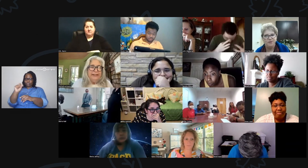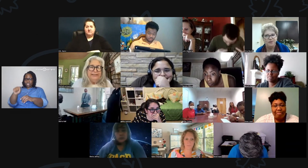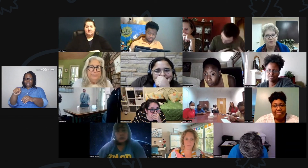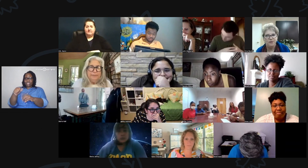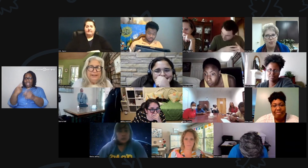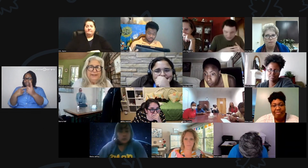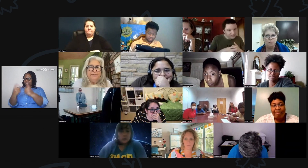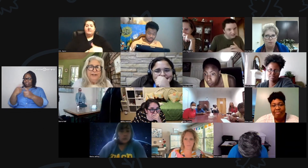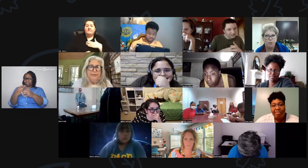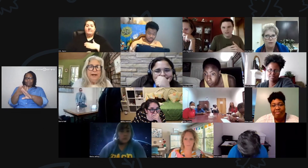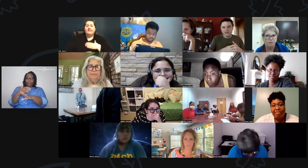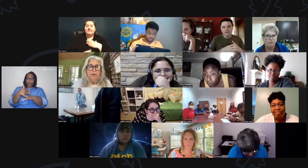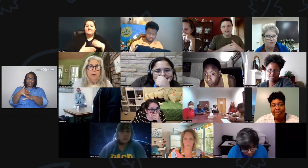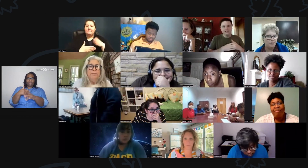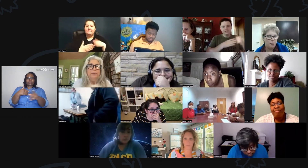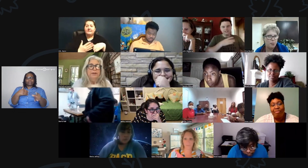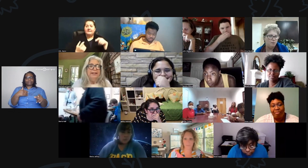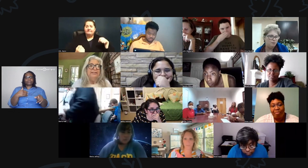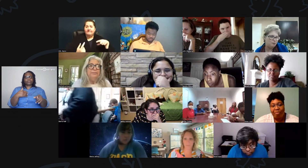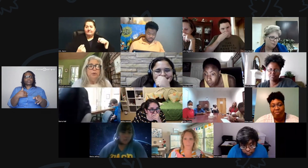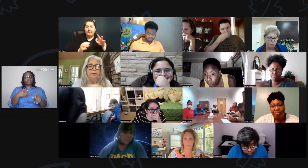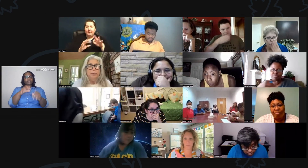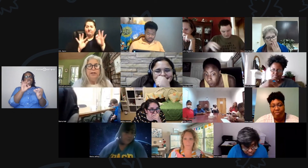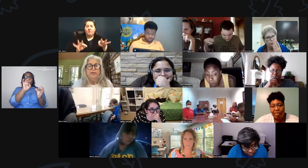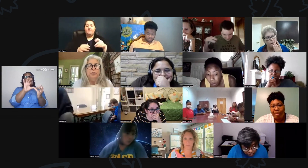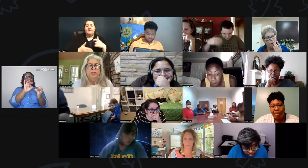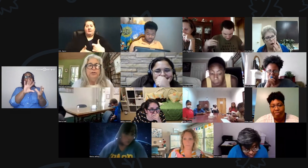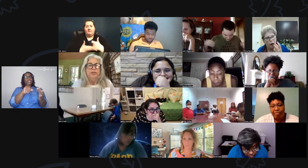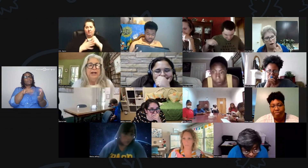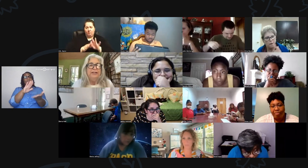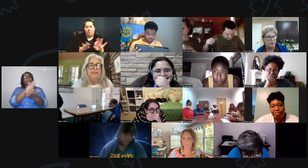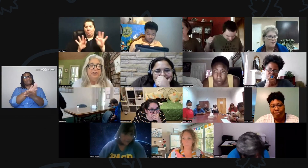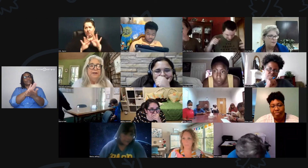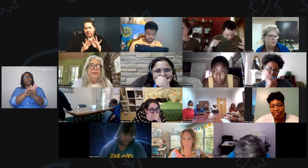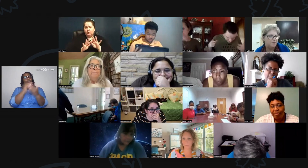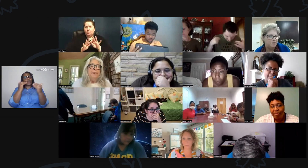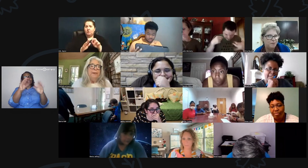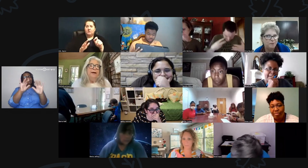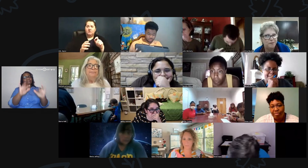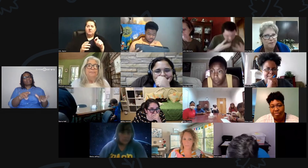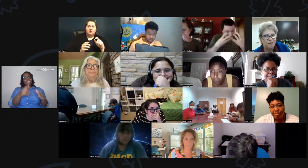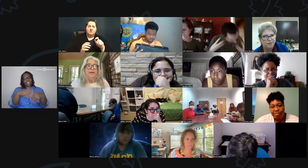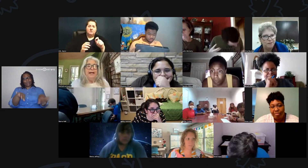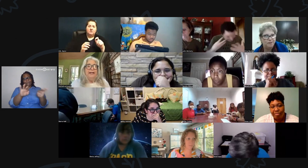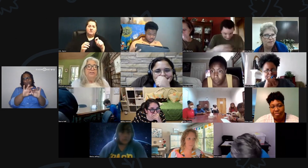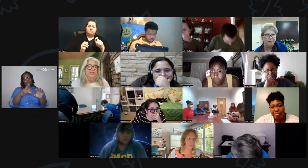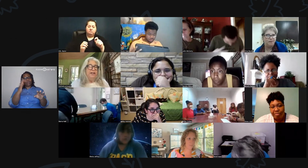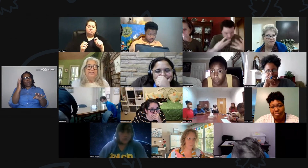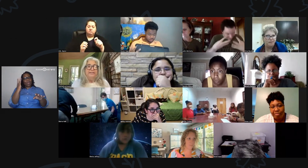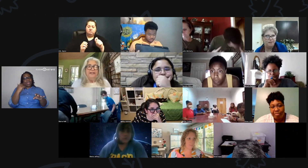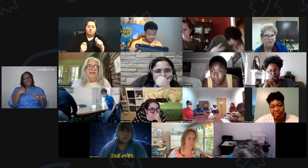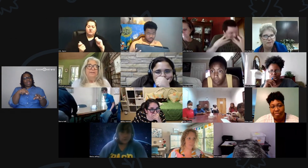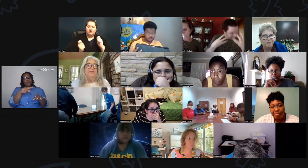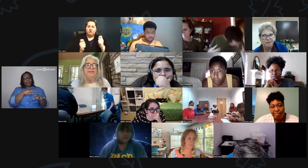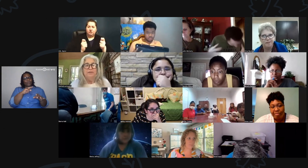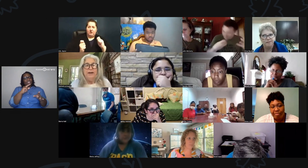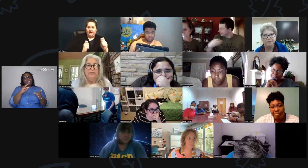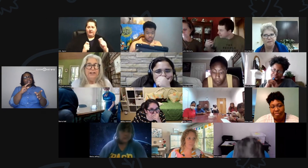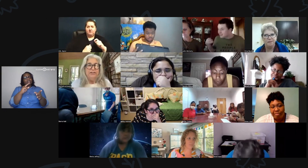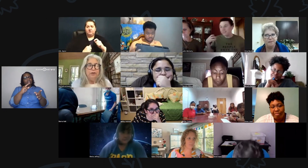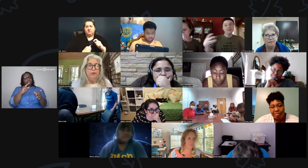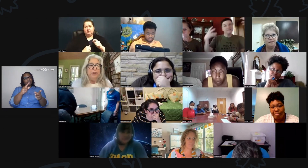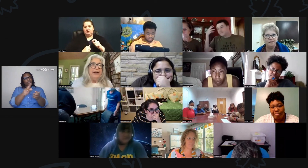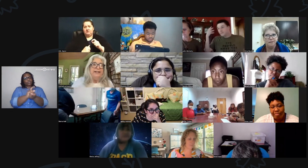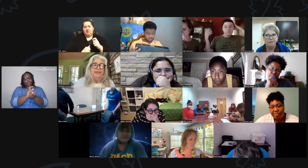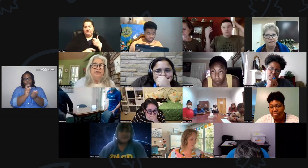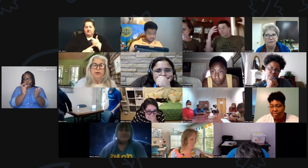And please complete the feedback form. It really is important because we do change and adjust the